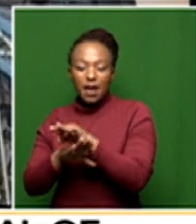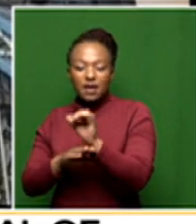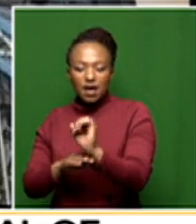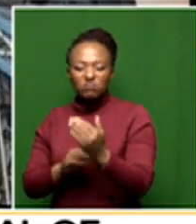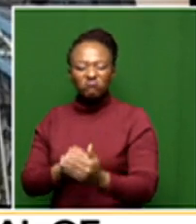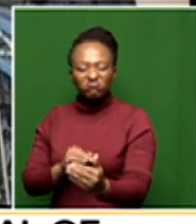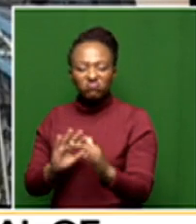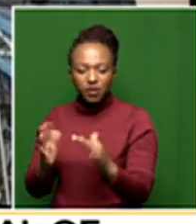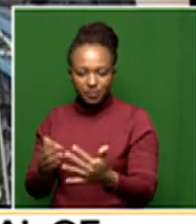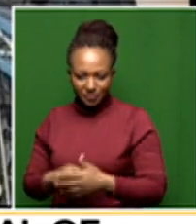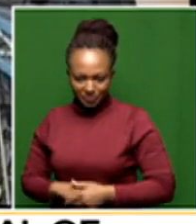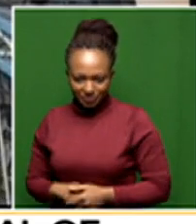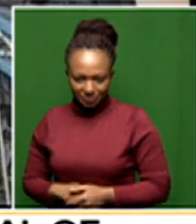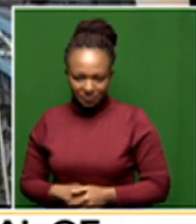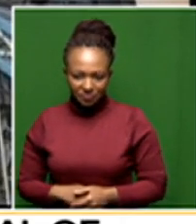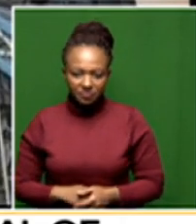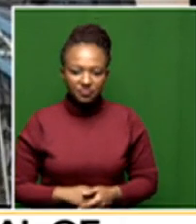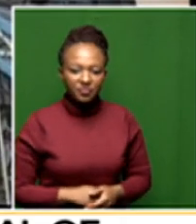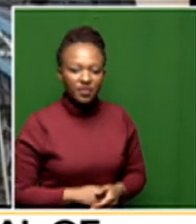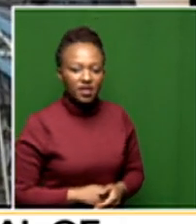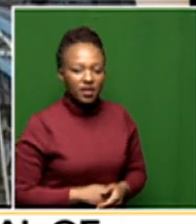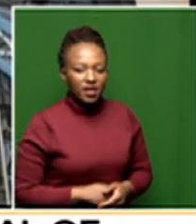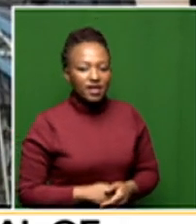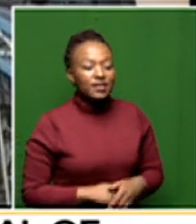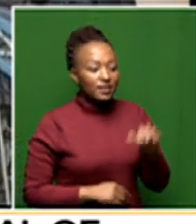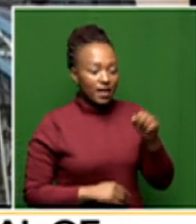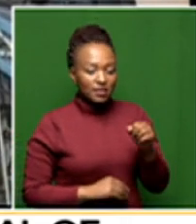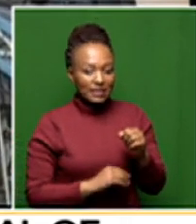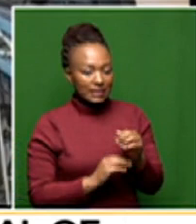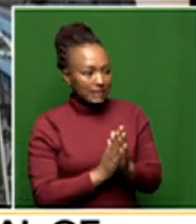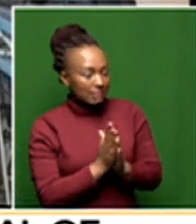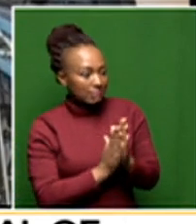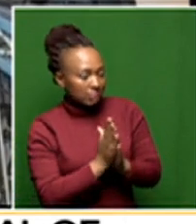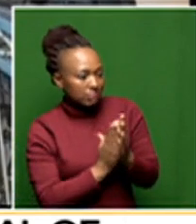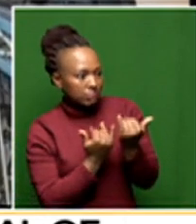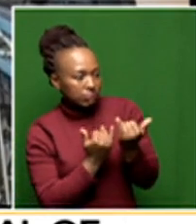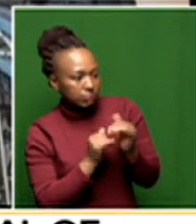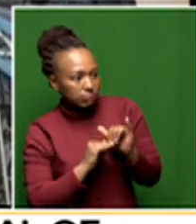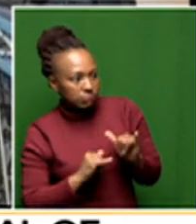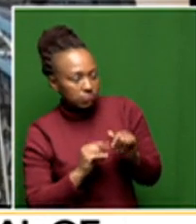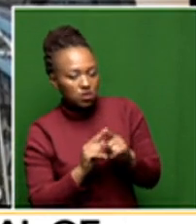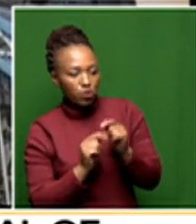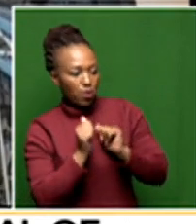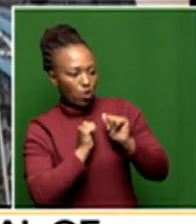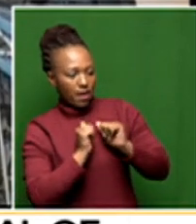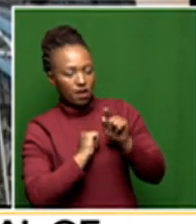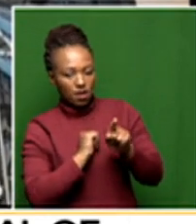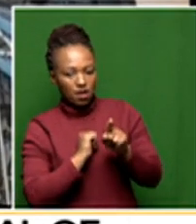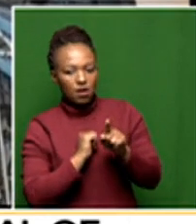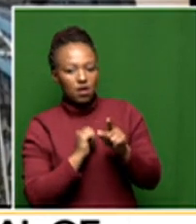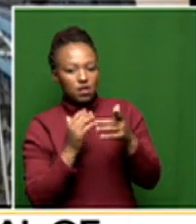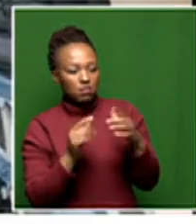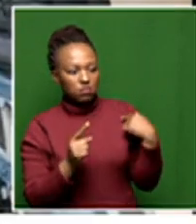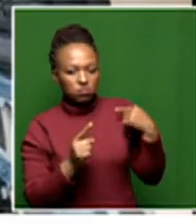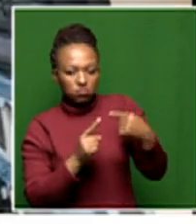forward. Yes, so it was obviously much anticipated, and I'll maybe just rewind a little bit just to talk through what